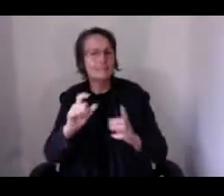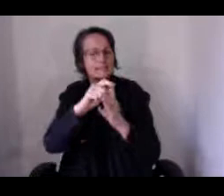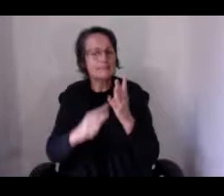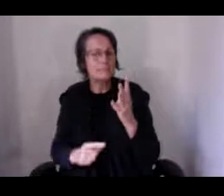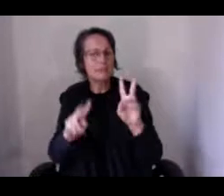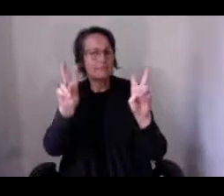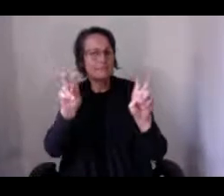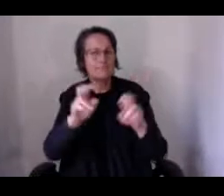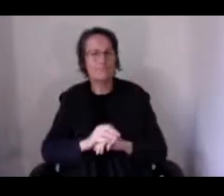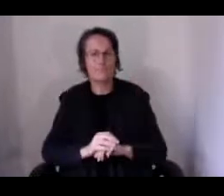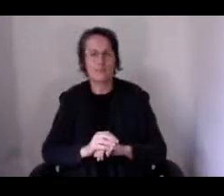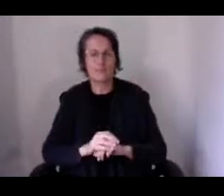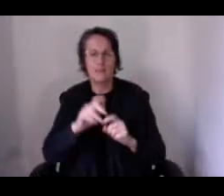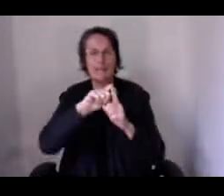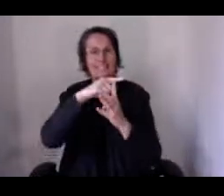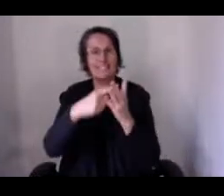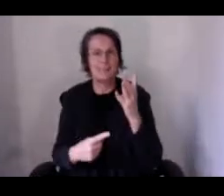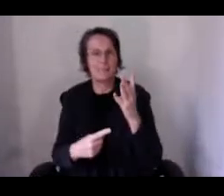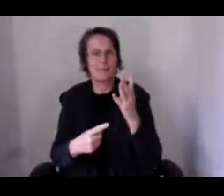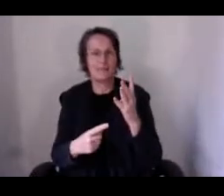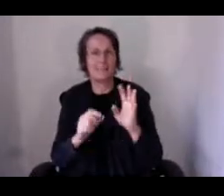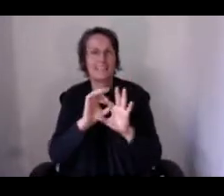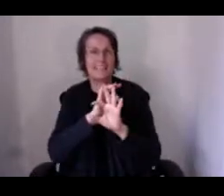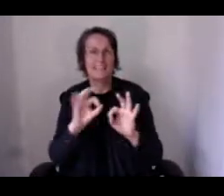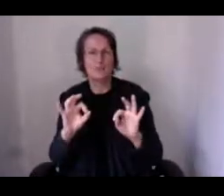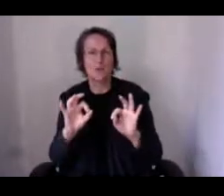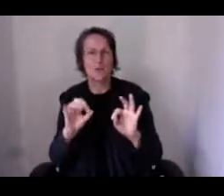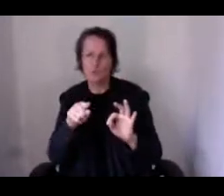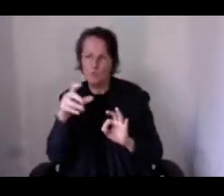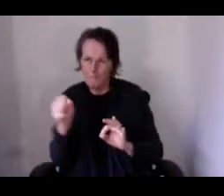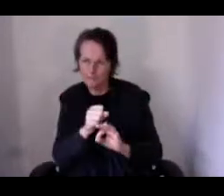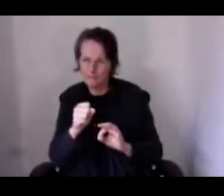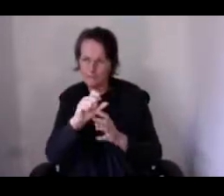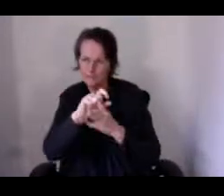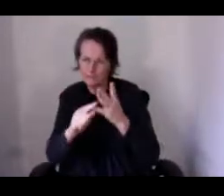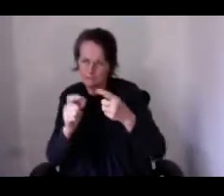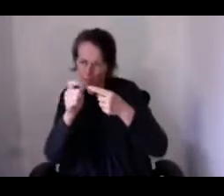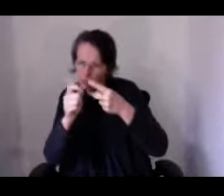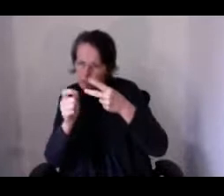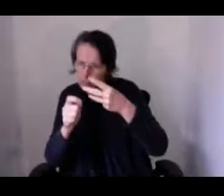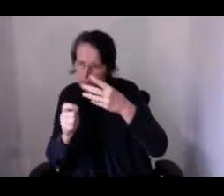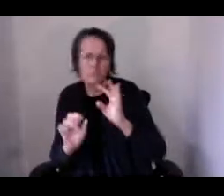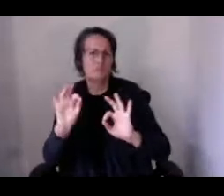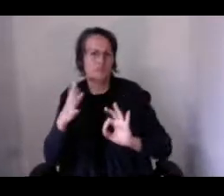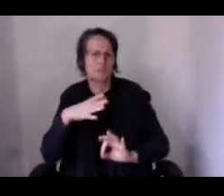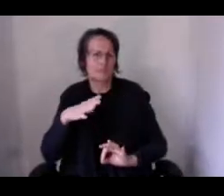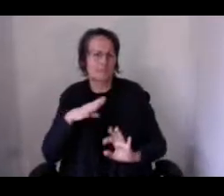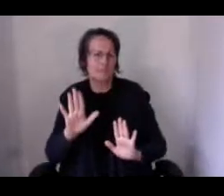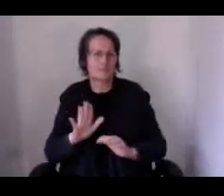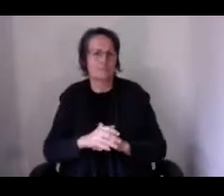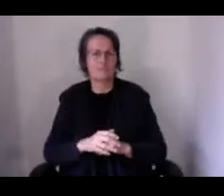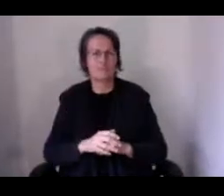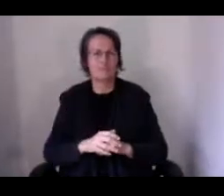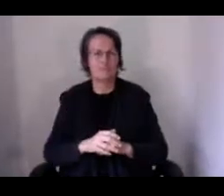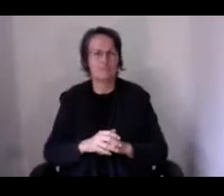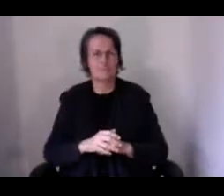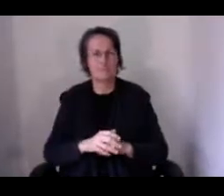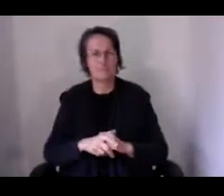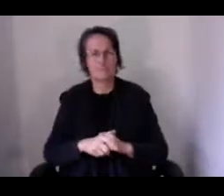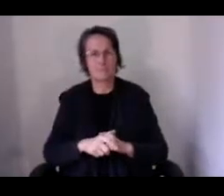disability is not an eligibility requirement. There are,